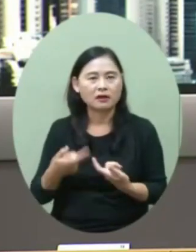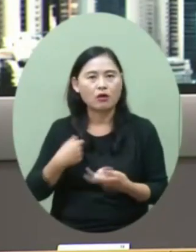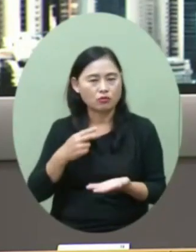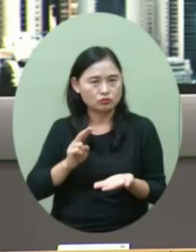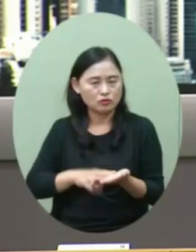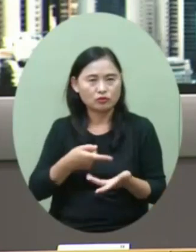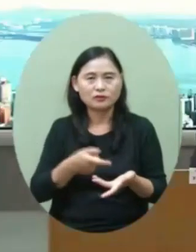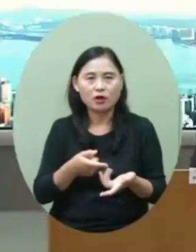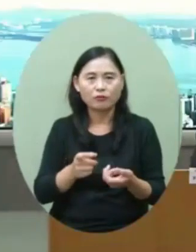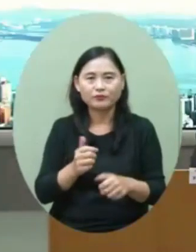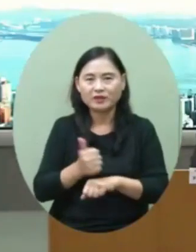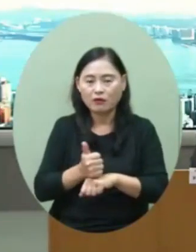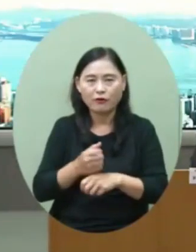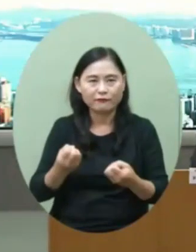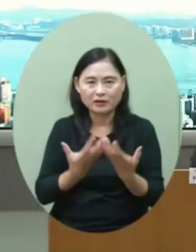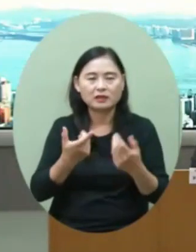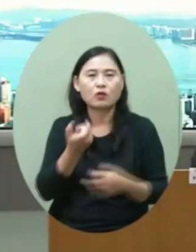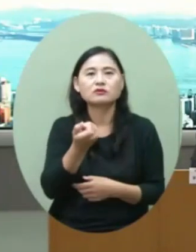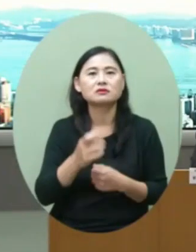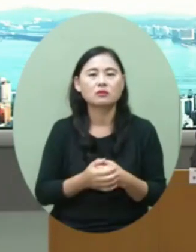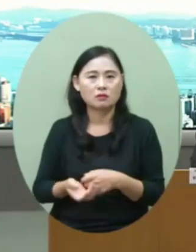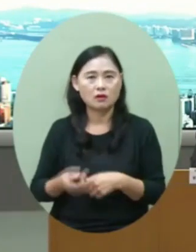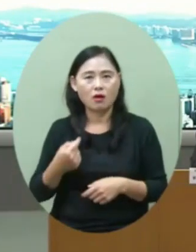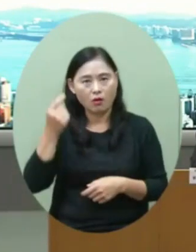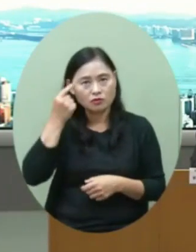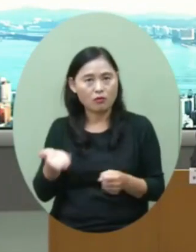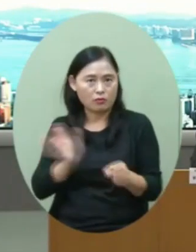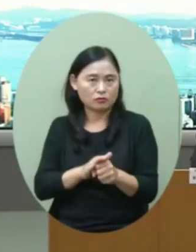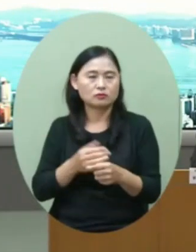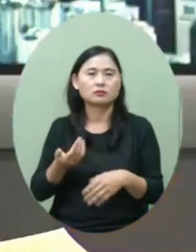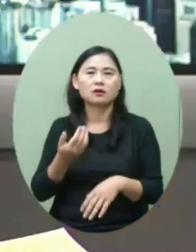However, I'm of the view that this scenario is very, very unlikely to happen.